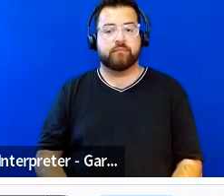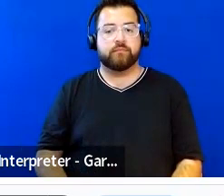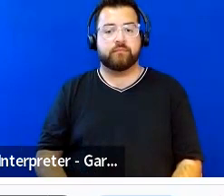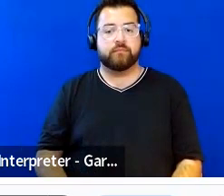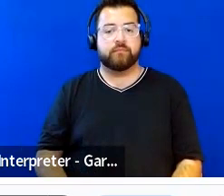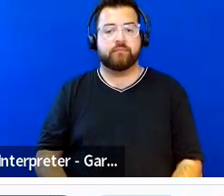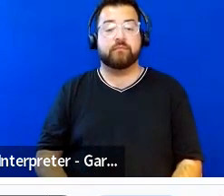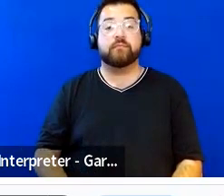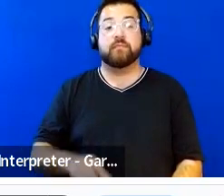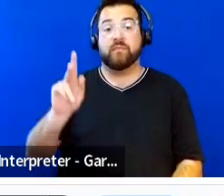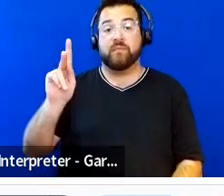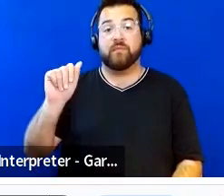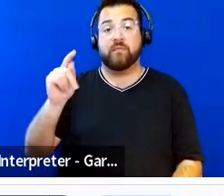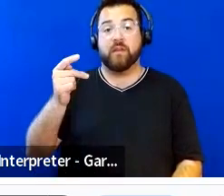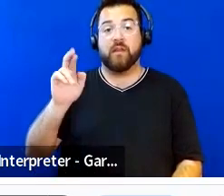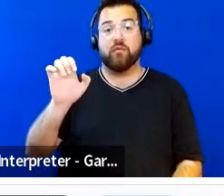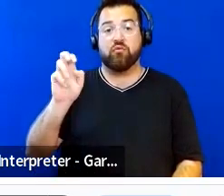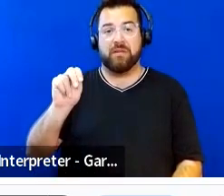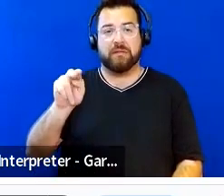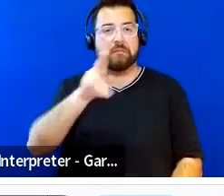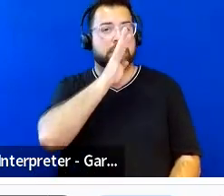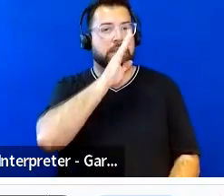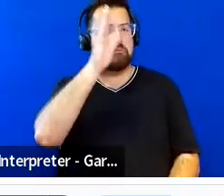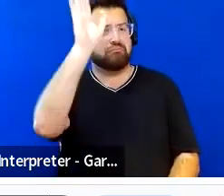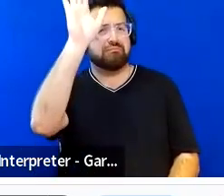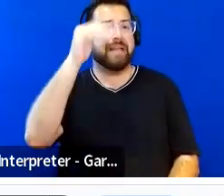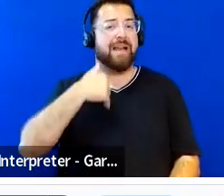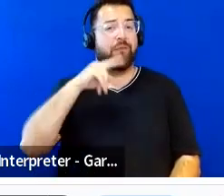I have a question for Lydia, if possible.